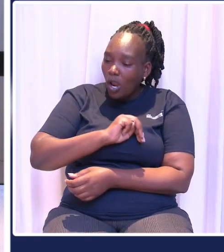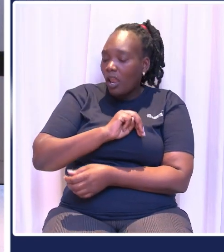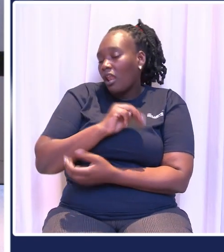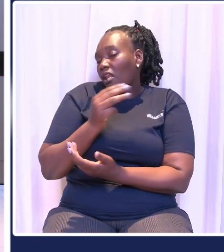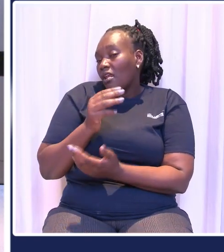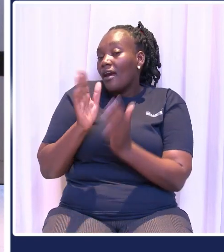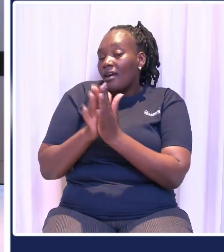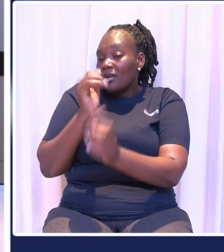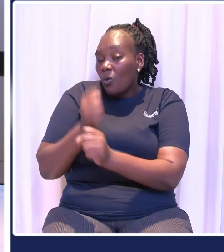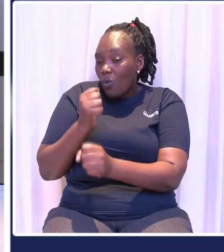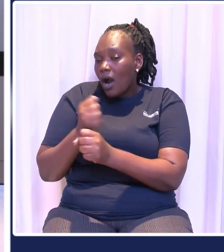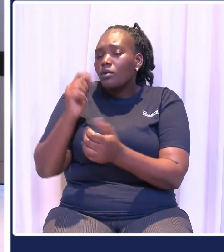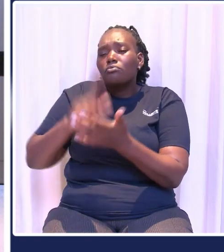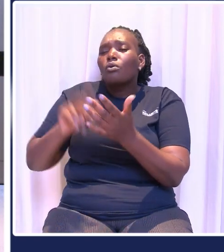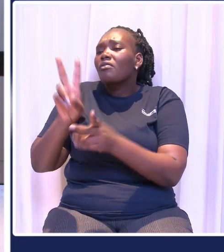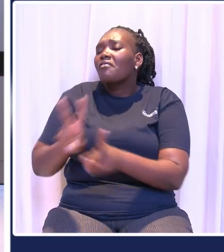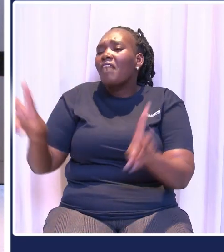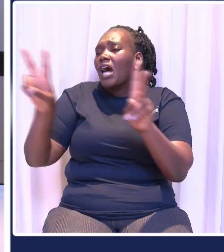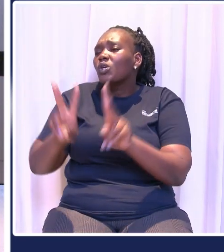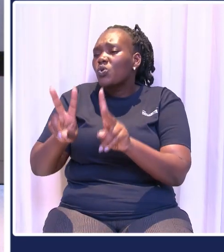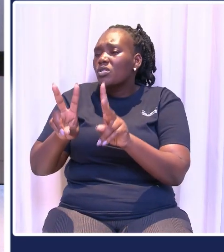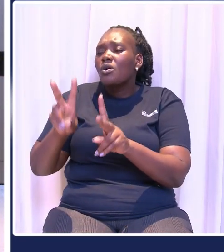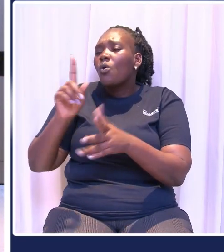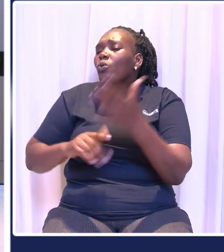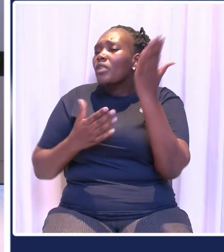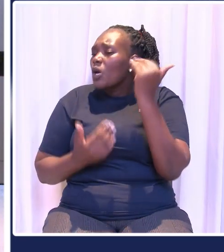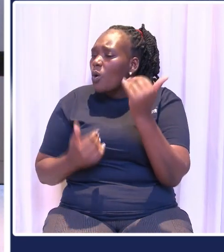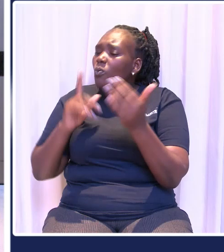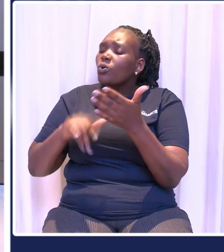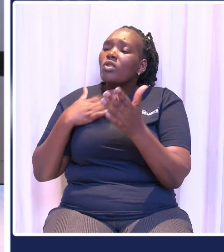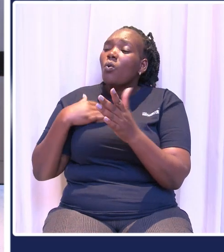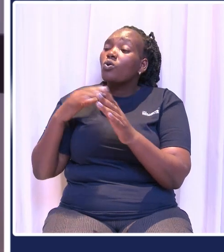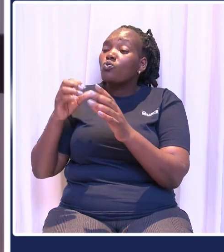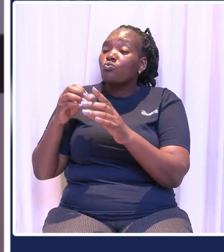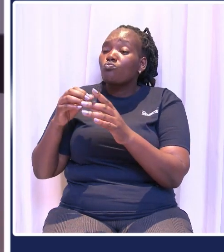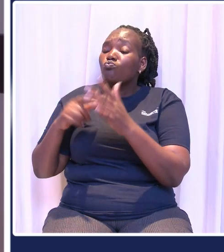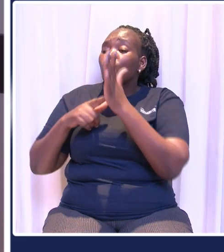and what their values are, what they hold dear to themselves, and what they want to project onto the world,